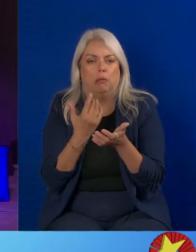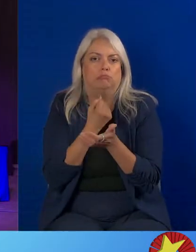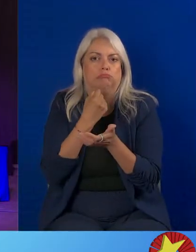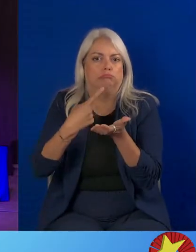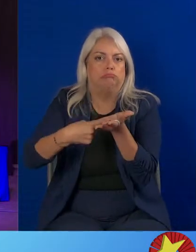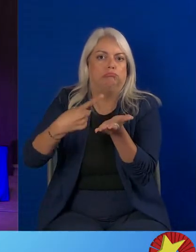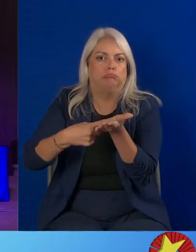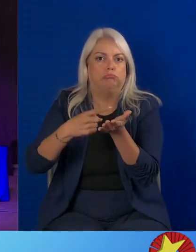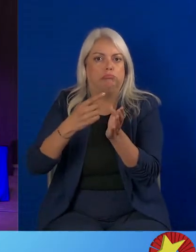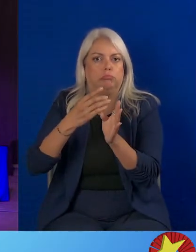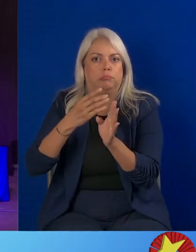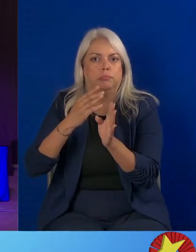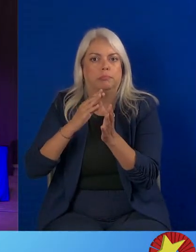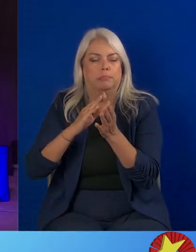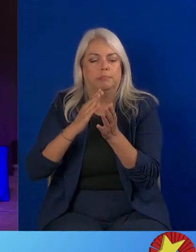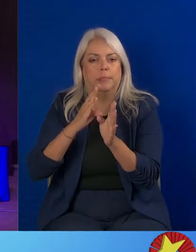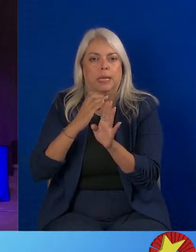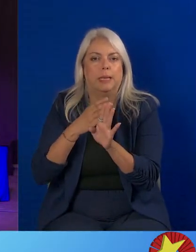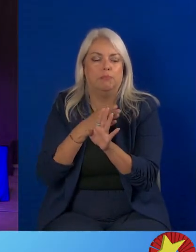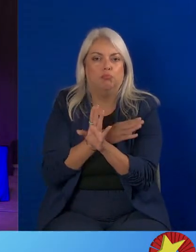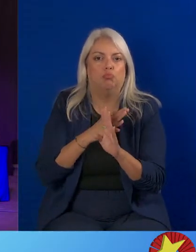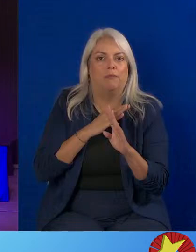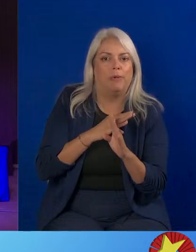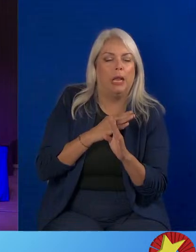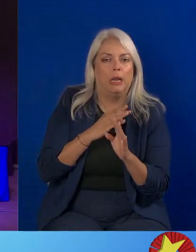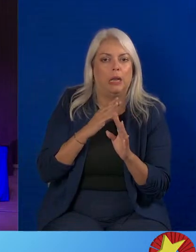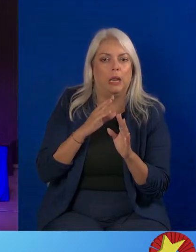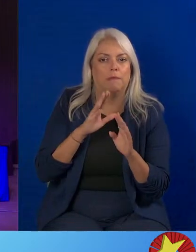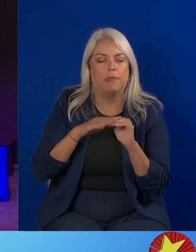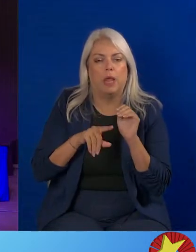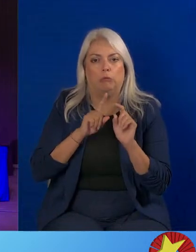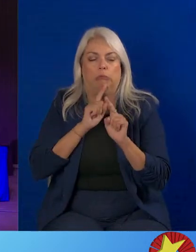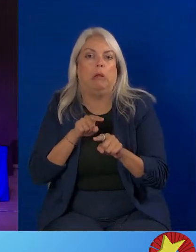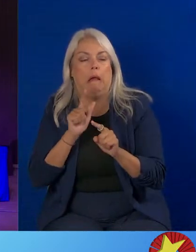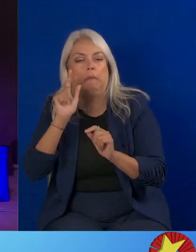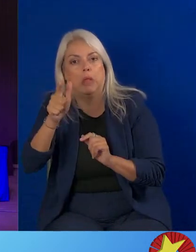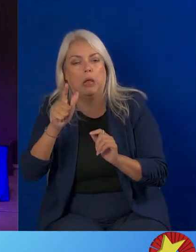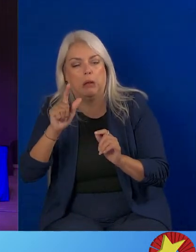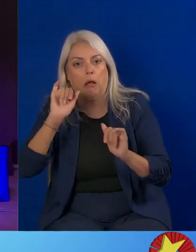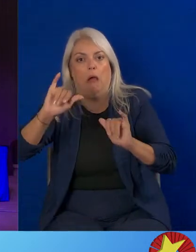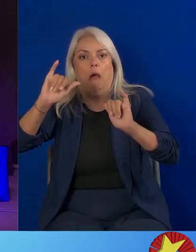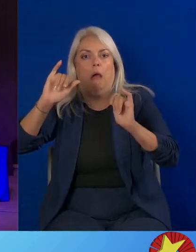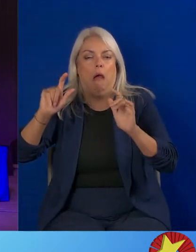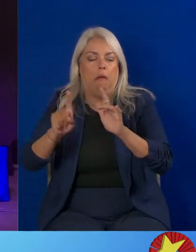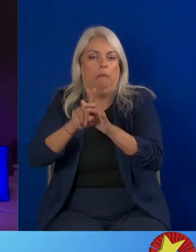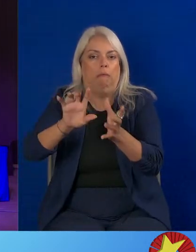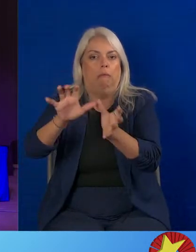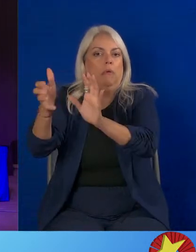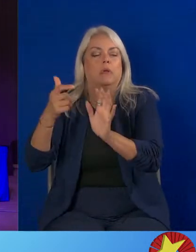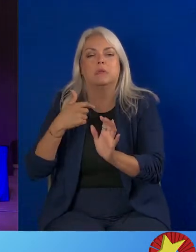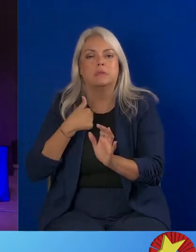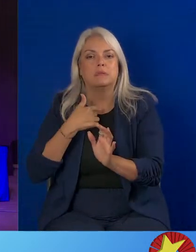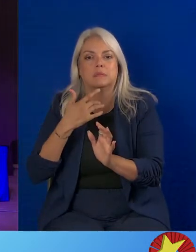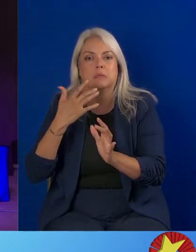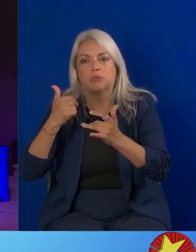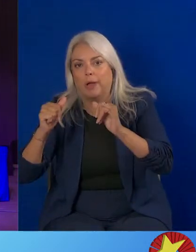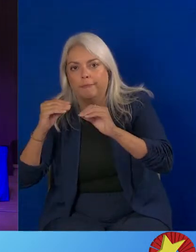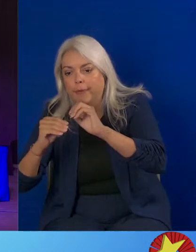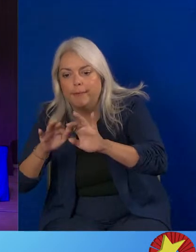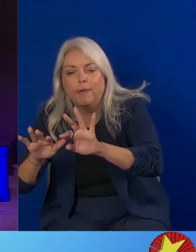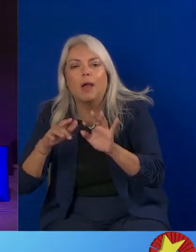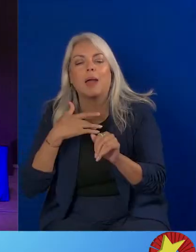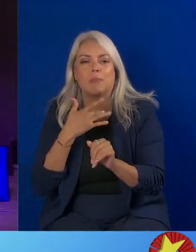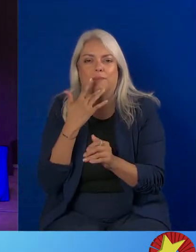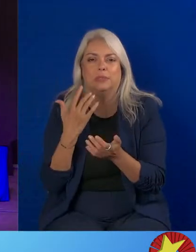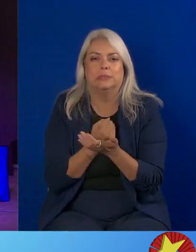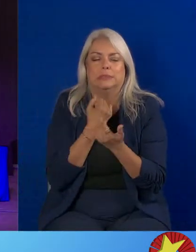be preventative rather than reactive when something happens down the road and we get into a big discussion about a particular student, and it would be a